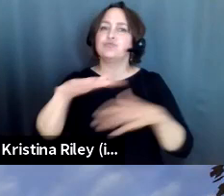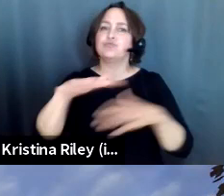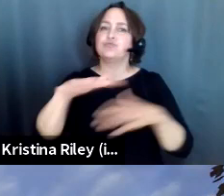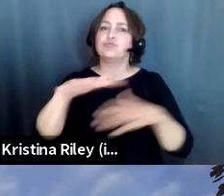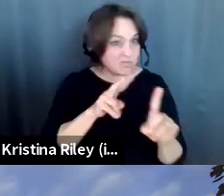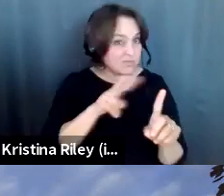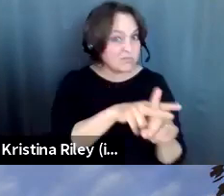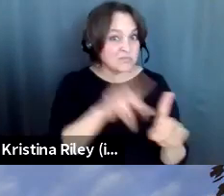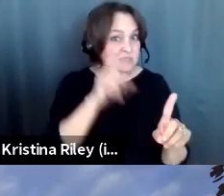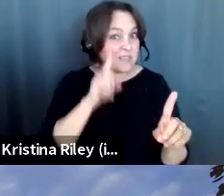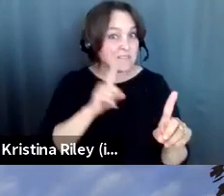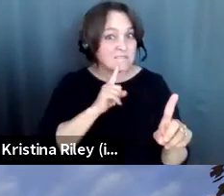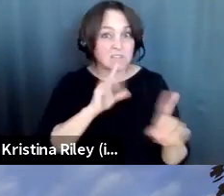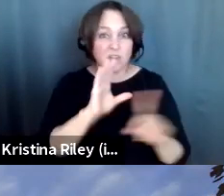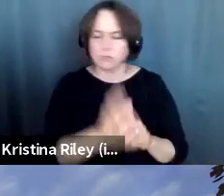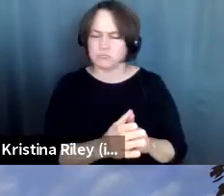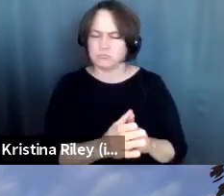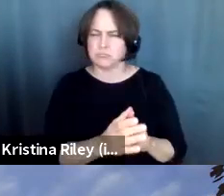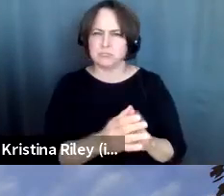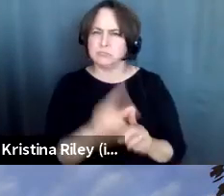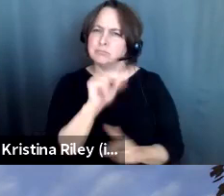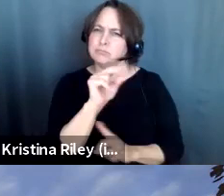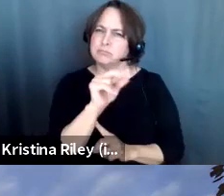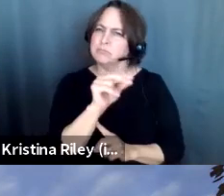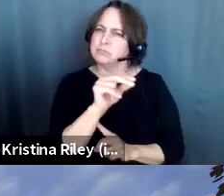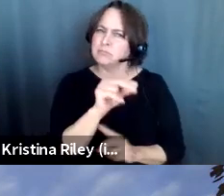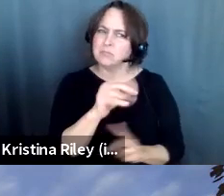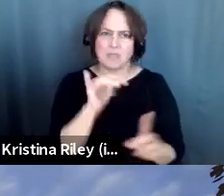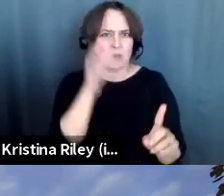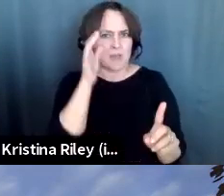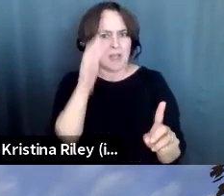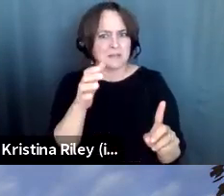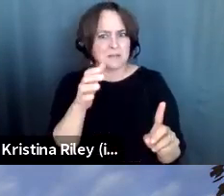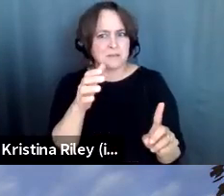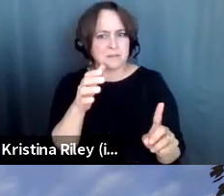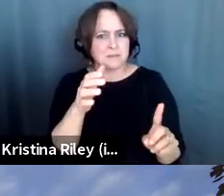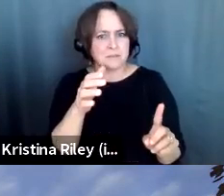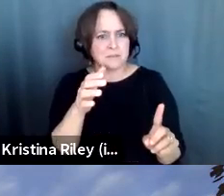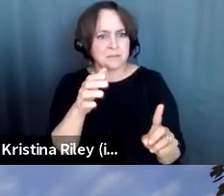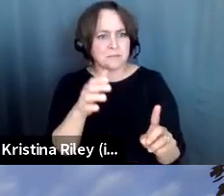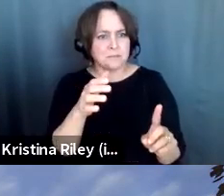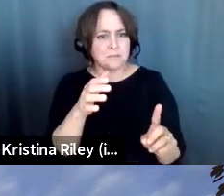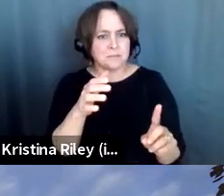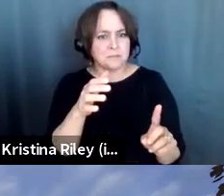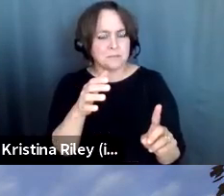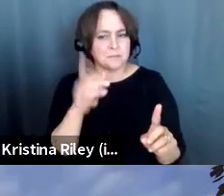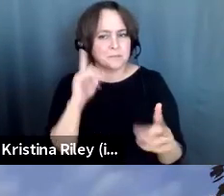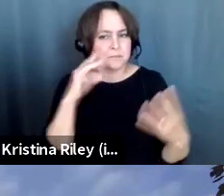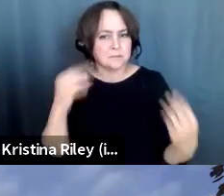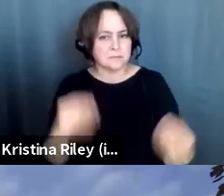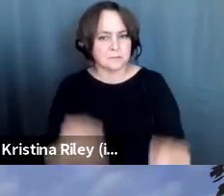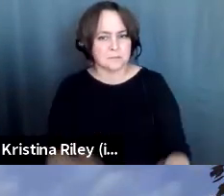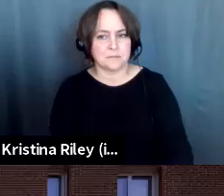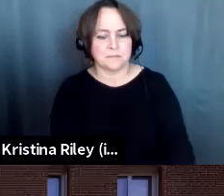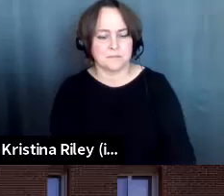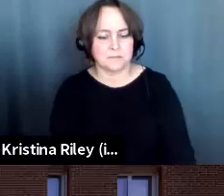deaf culture. These are very easy concepts to incorporate into any architectural space.